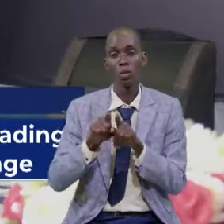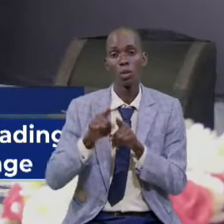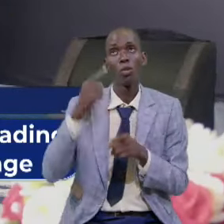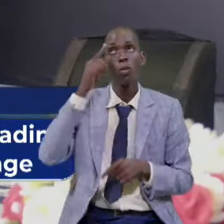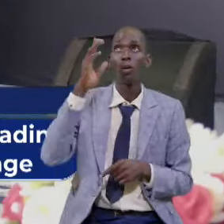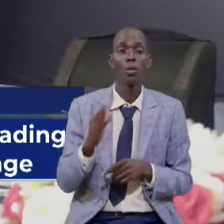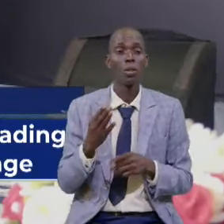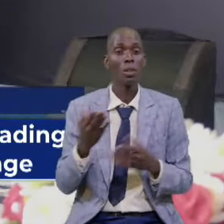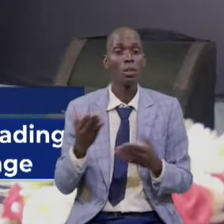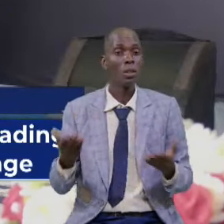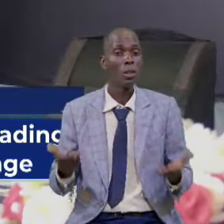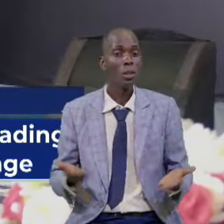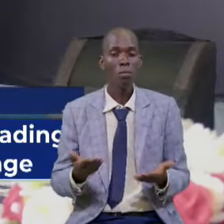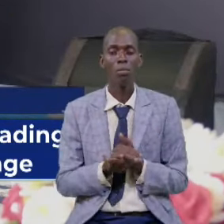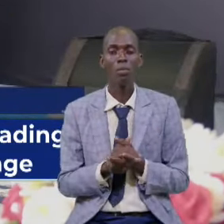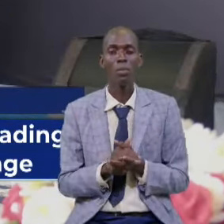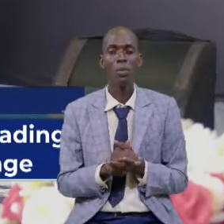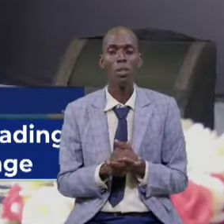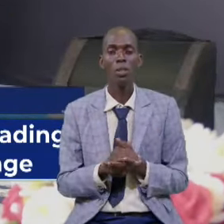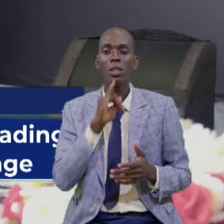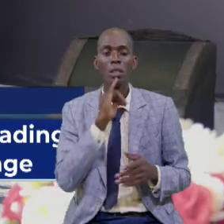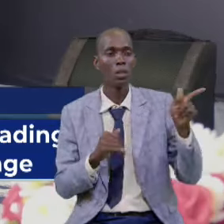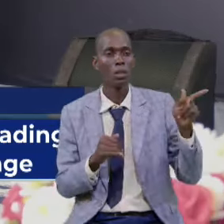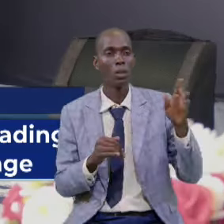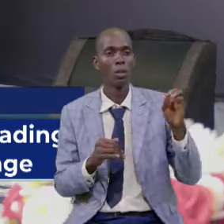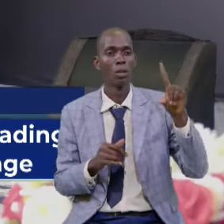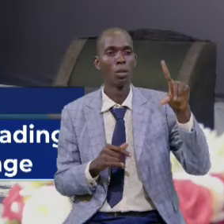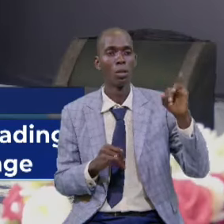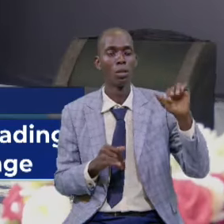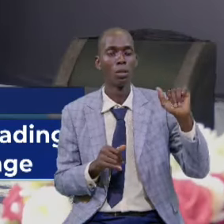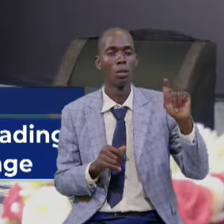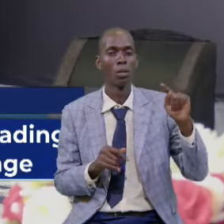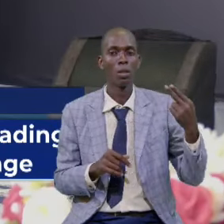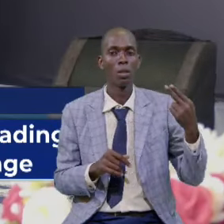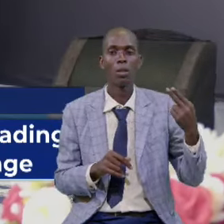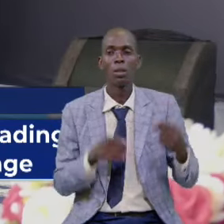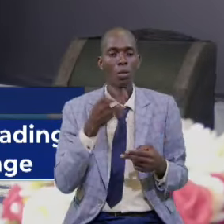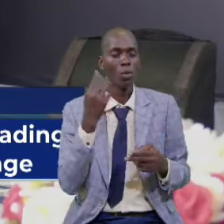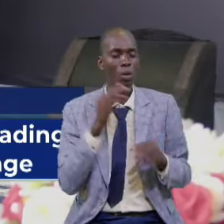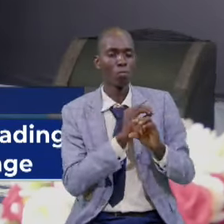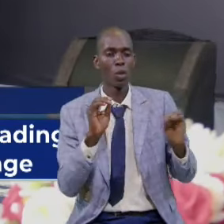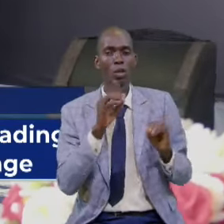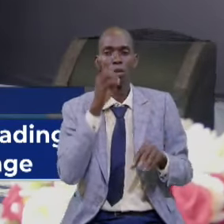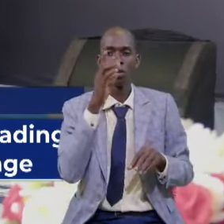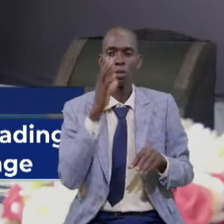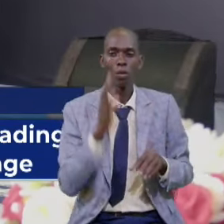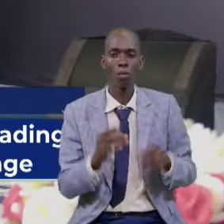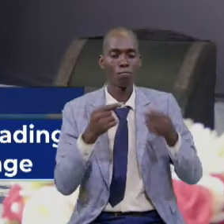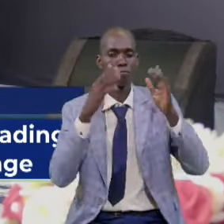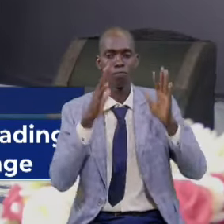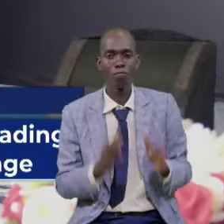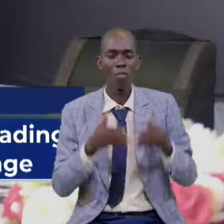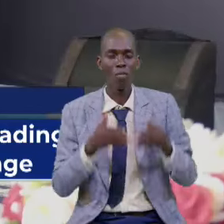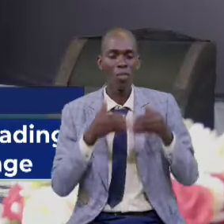godless opposer, leading insurrection against the